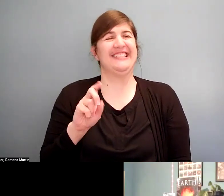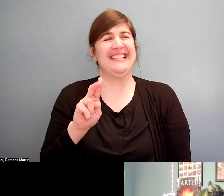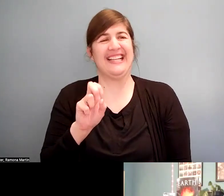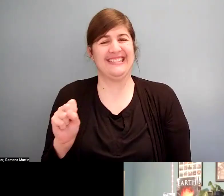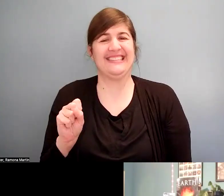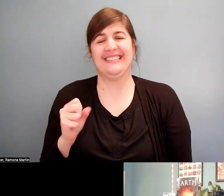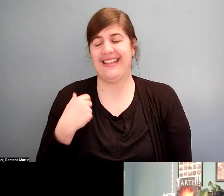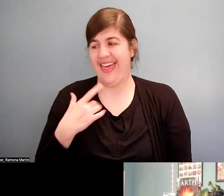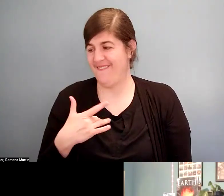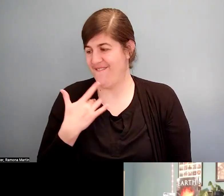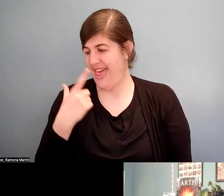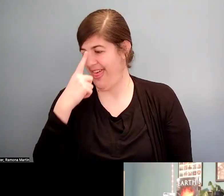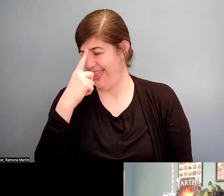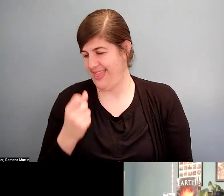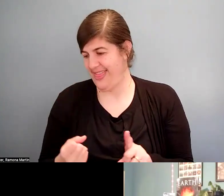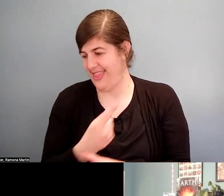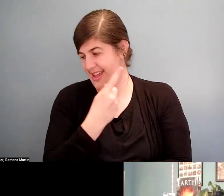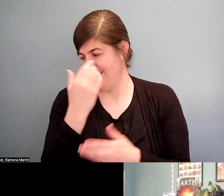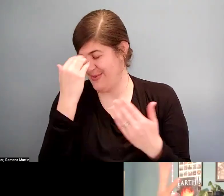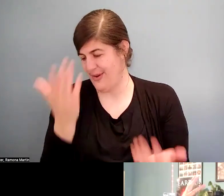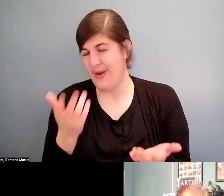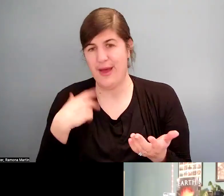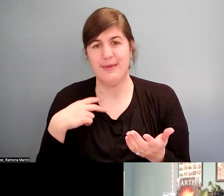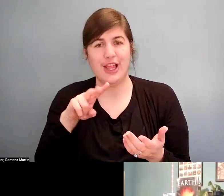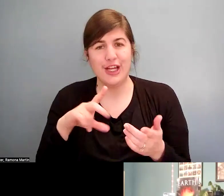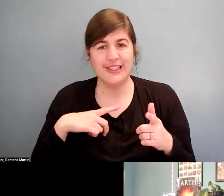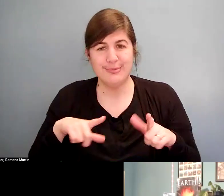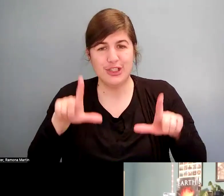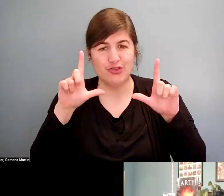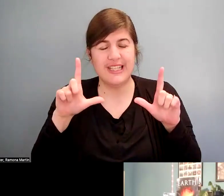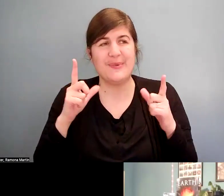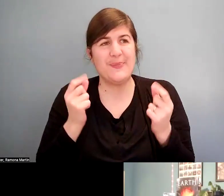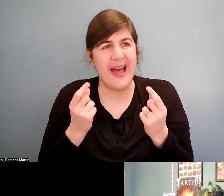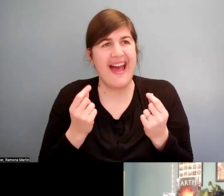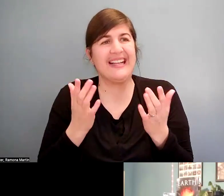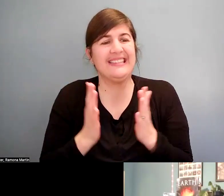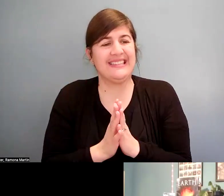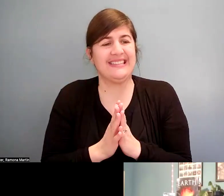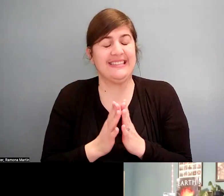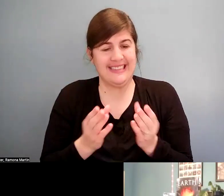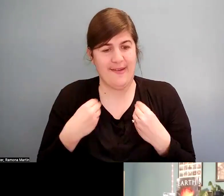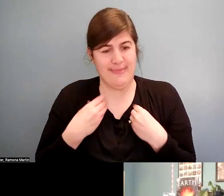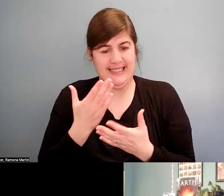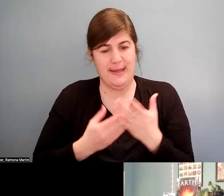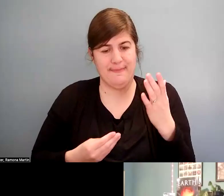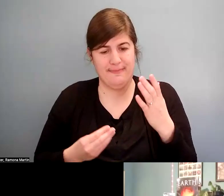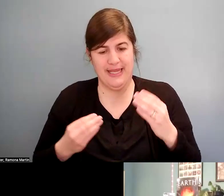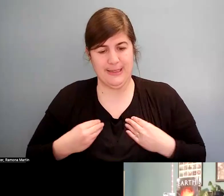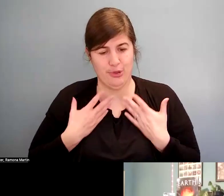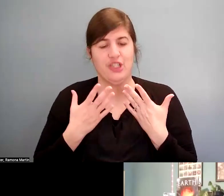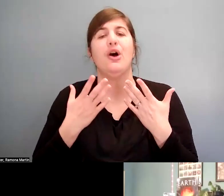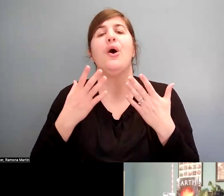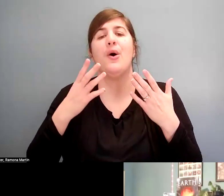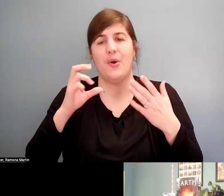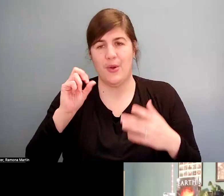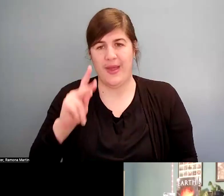me a complete curveball. I'm even just looking in my screen at what's behind me for sources of Uh-huh. inspiration. Oh, here we